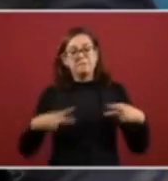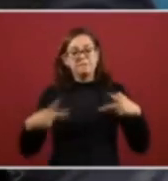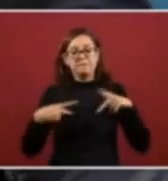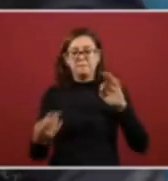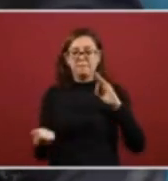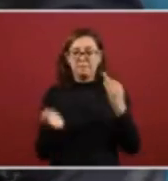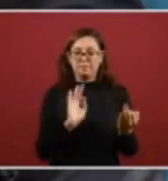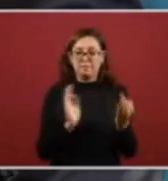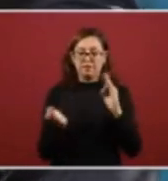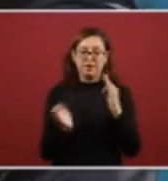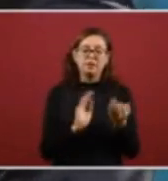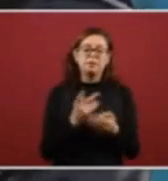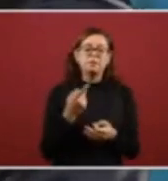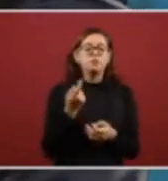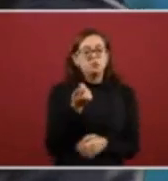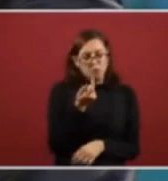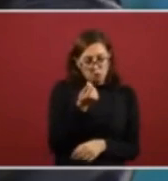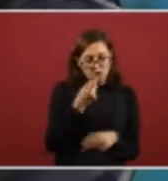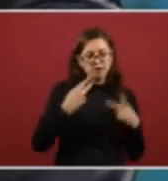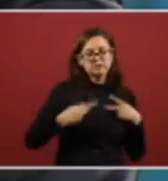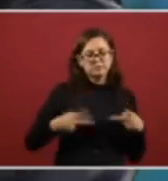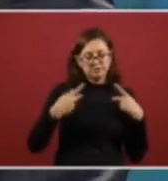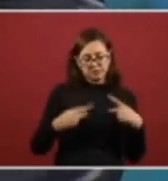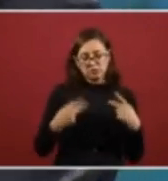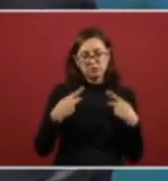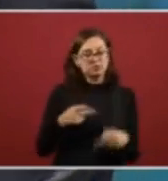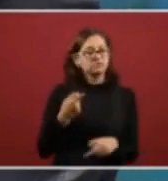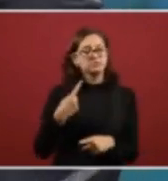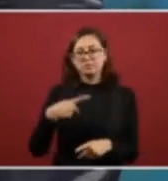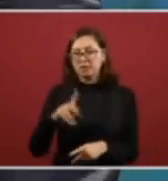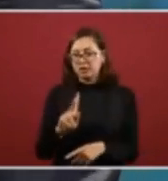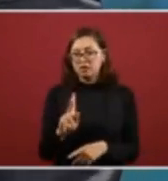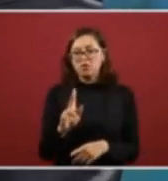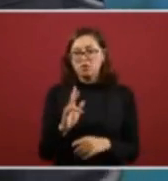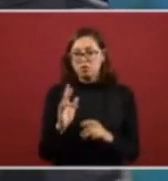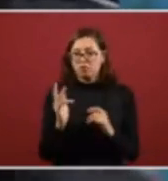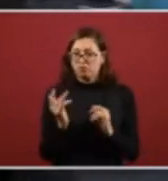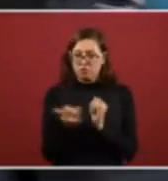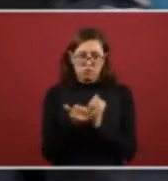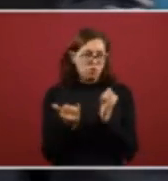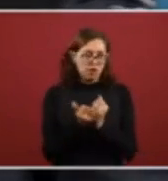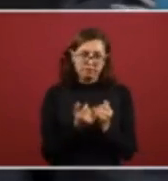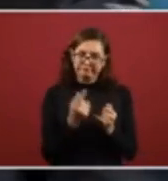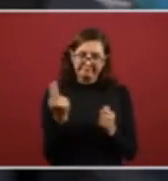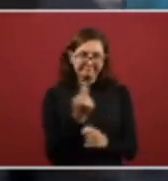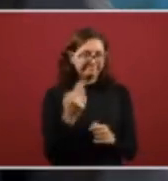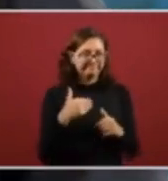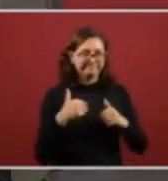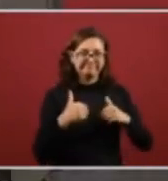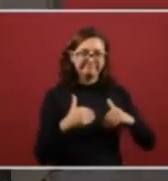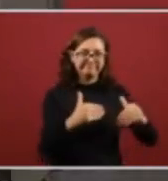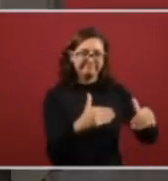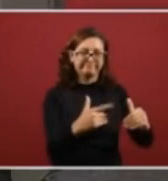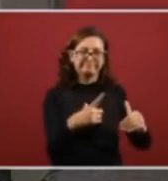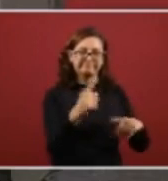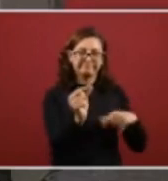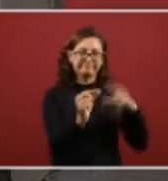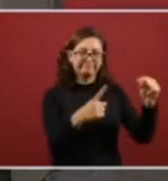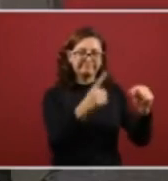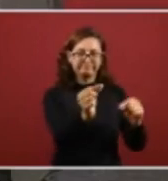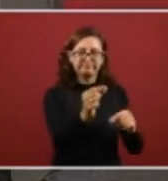area. And this time was a lot less people, but there we also had the collaboration